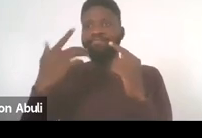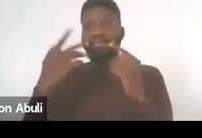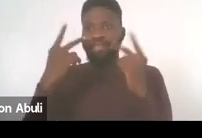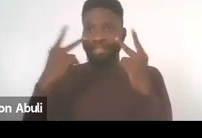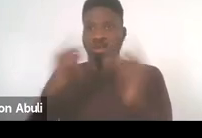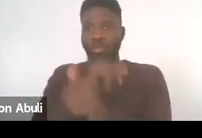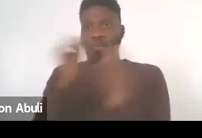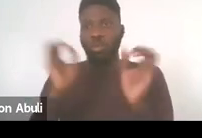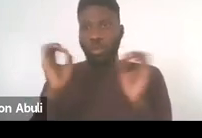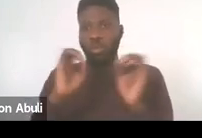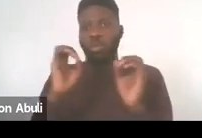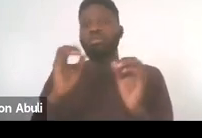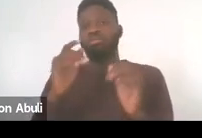perfect.